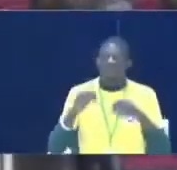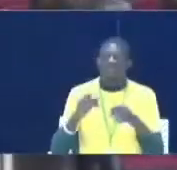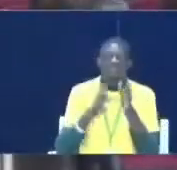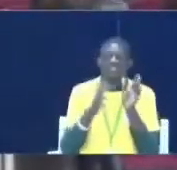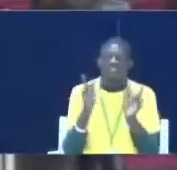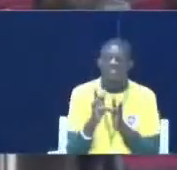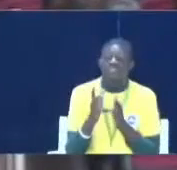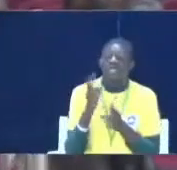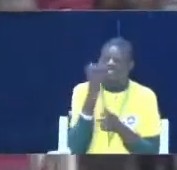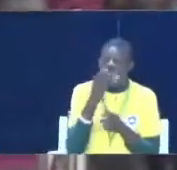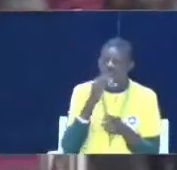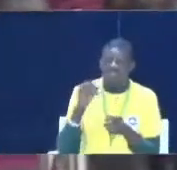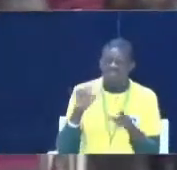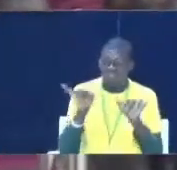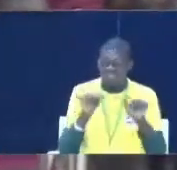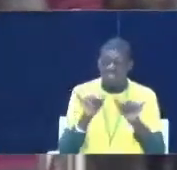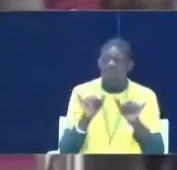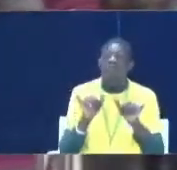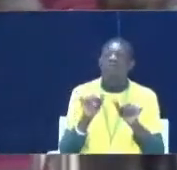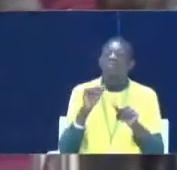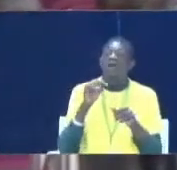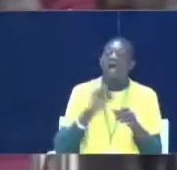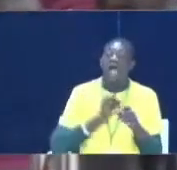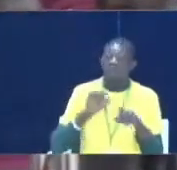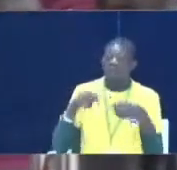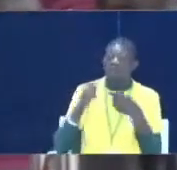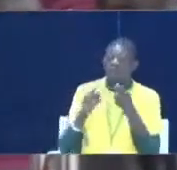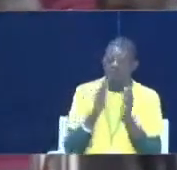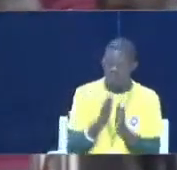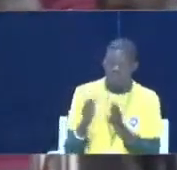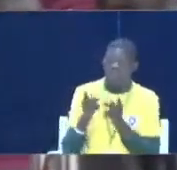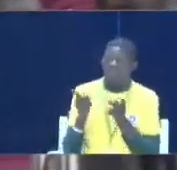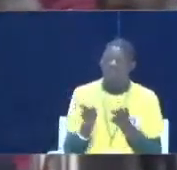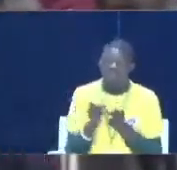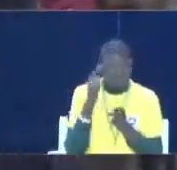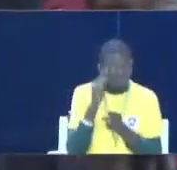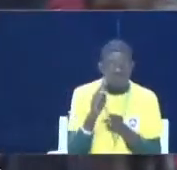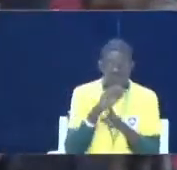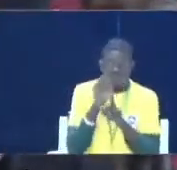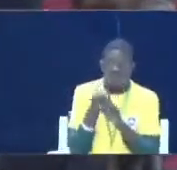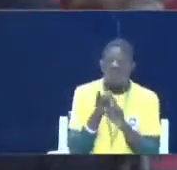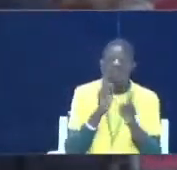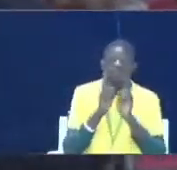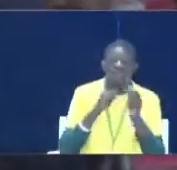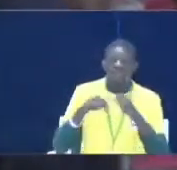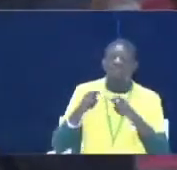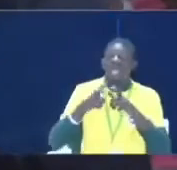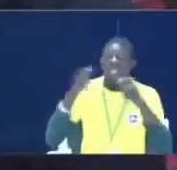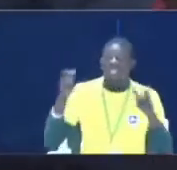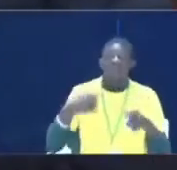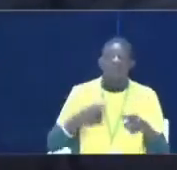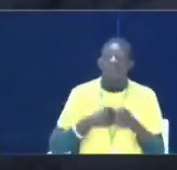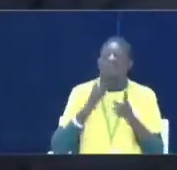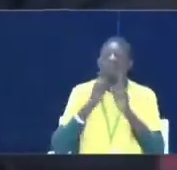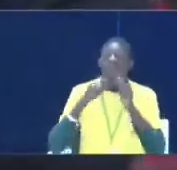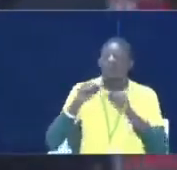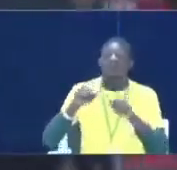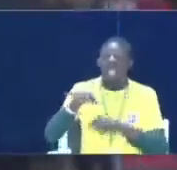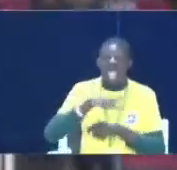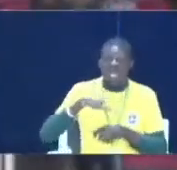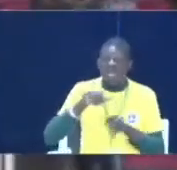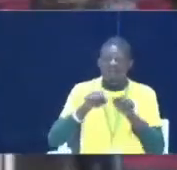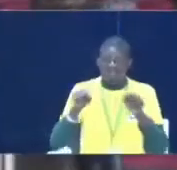Jesus Christ speaking, he said, I go to prepare a place for you. When we talk about enlarge, we are talking about places. We are talking